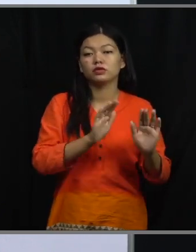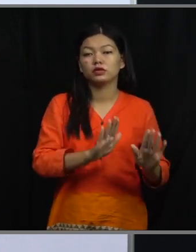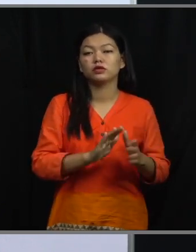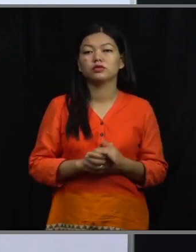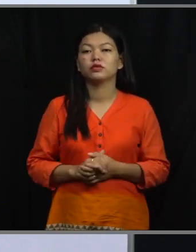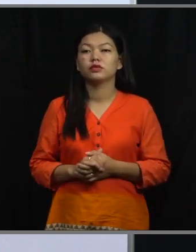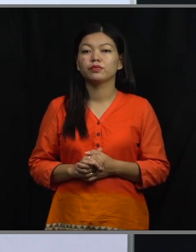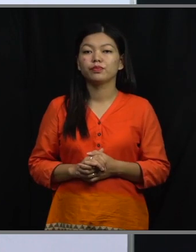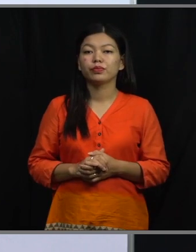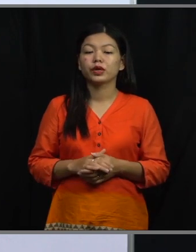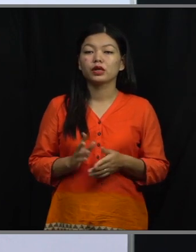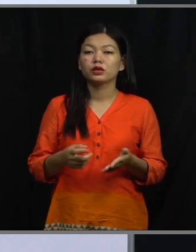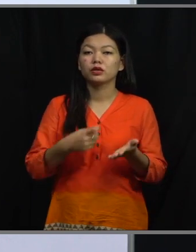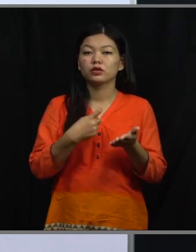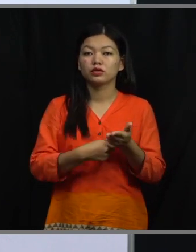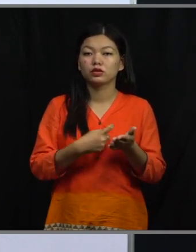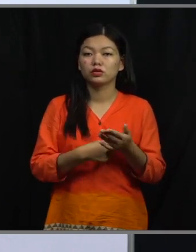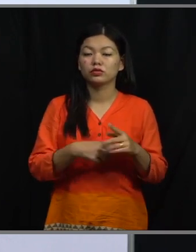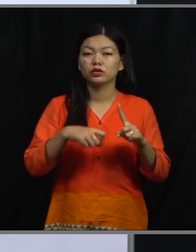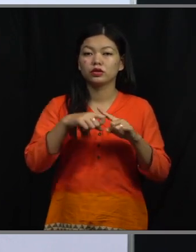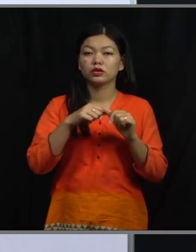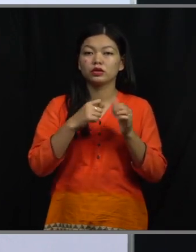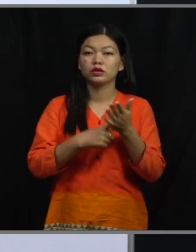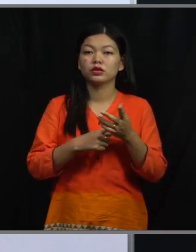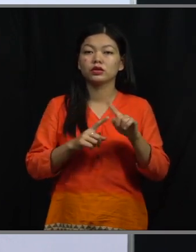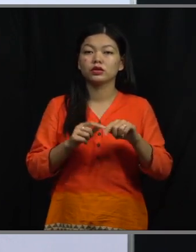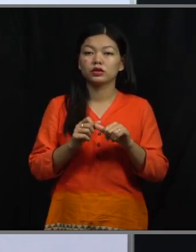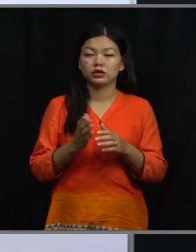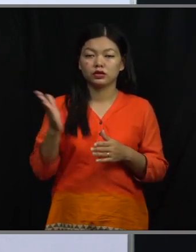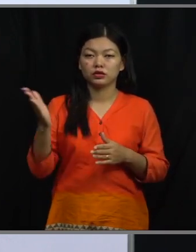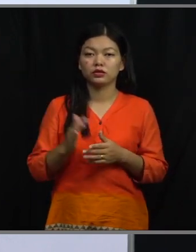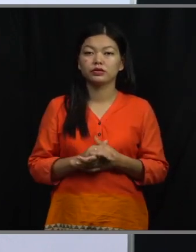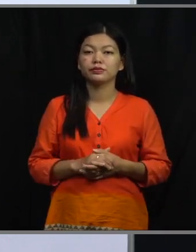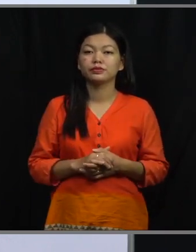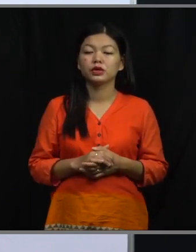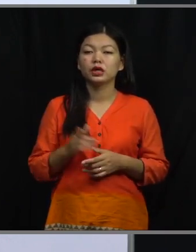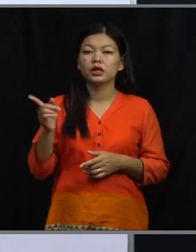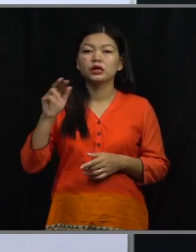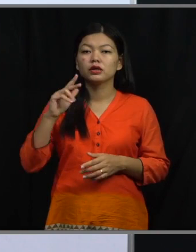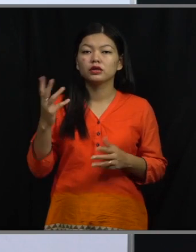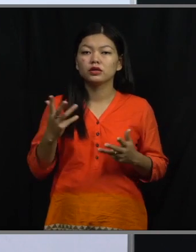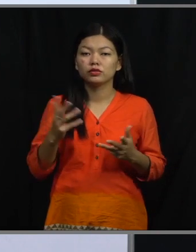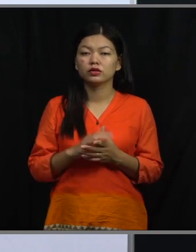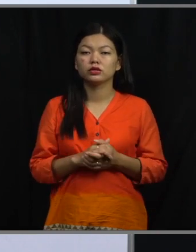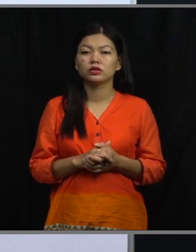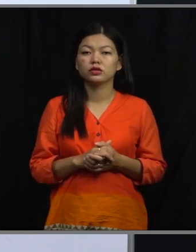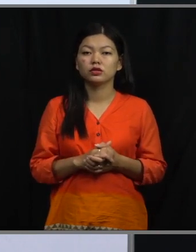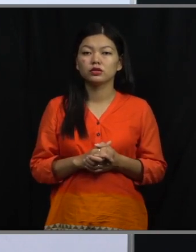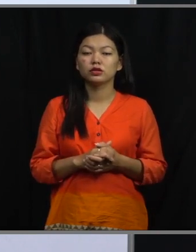The next is the role of karta. Okay, so before we go to that, it doesn't mean that, okay, in a joint family,